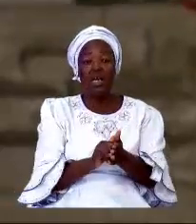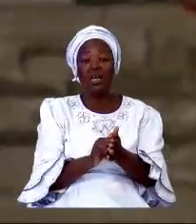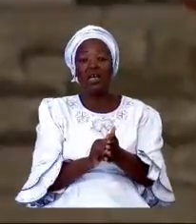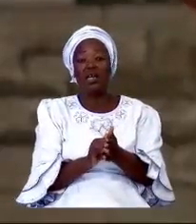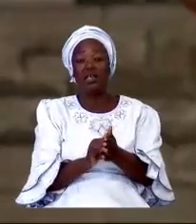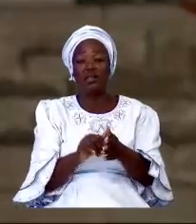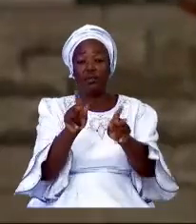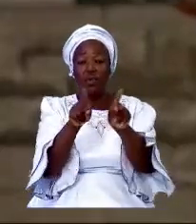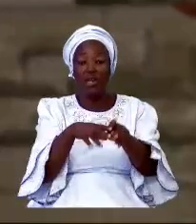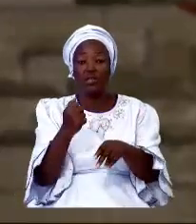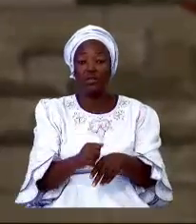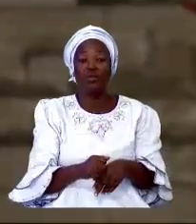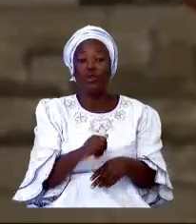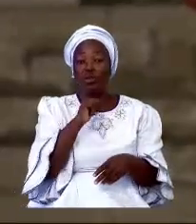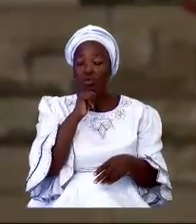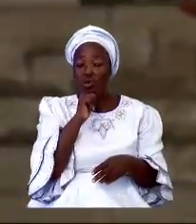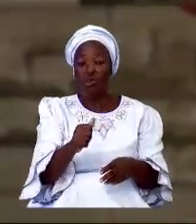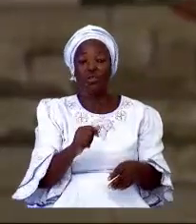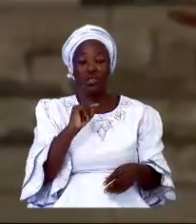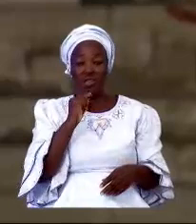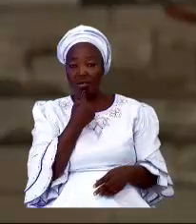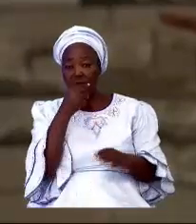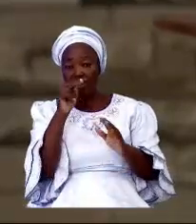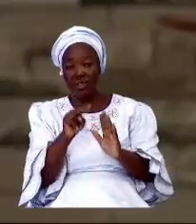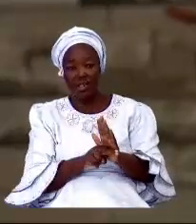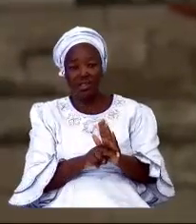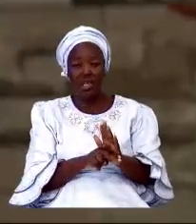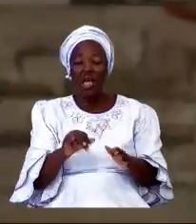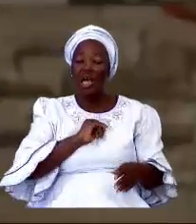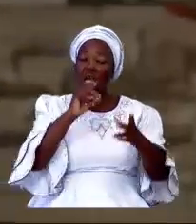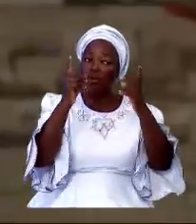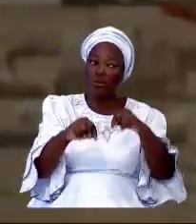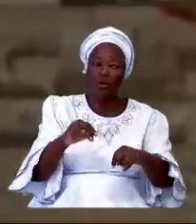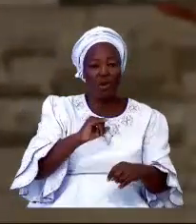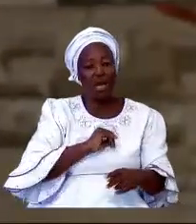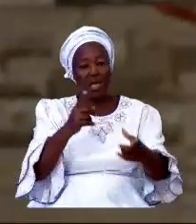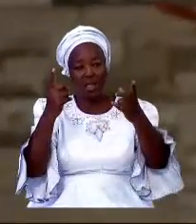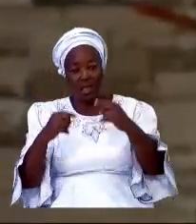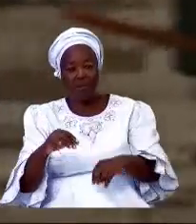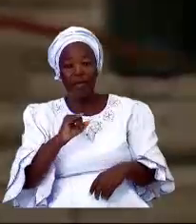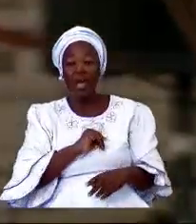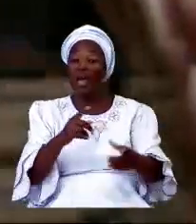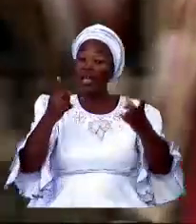disappointment. I leave that stage of lukewarmness.